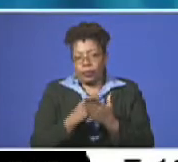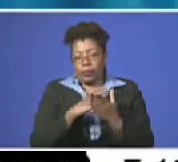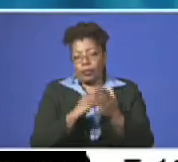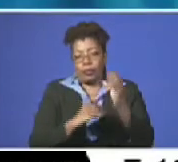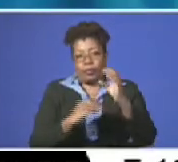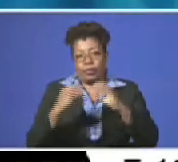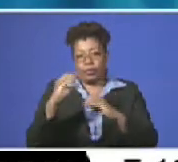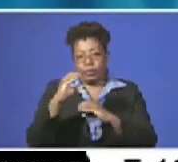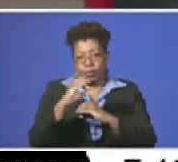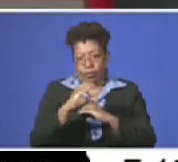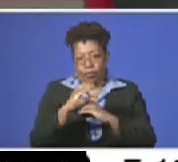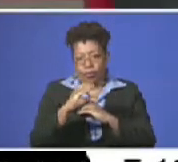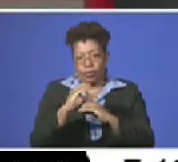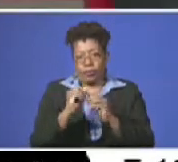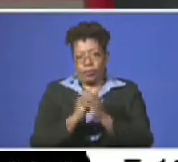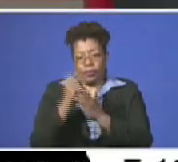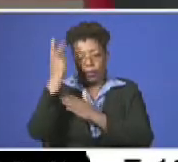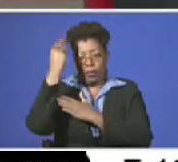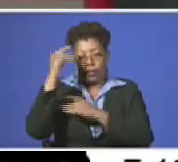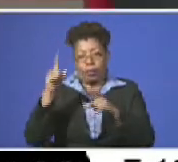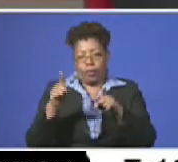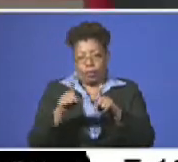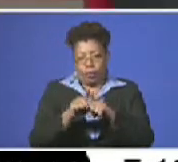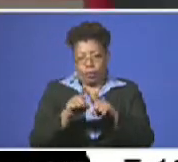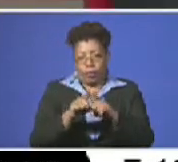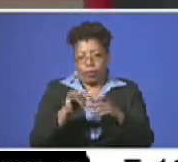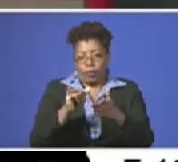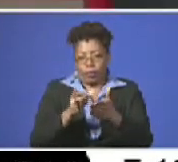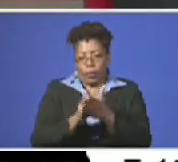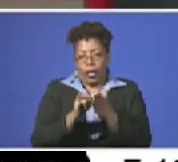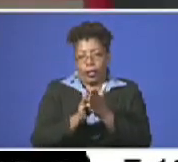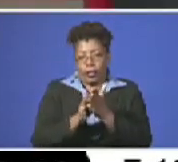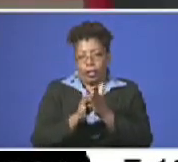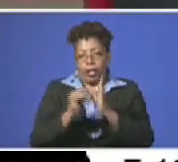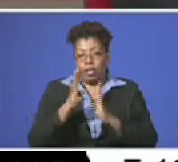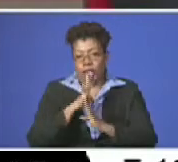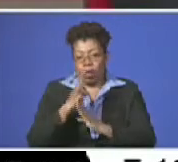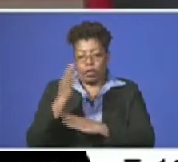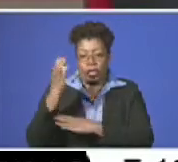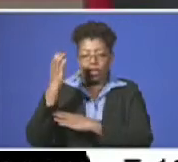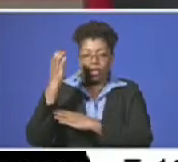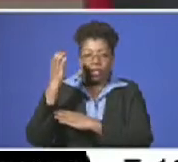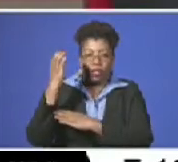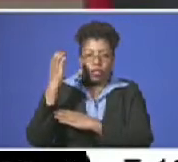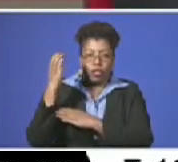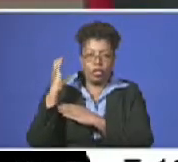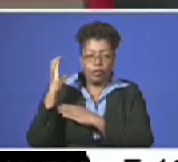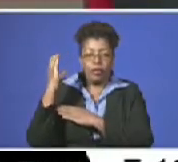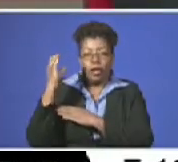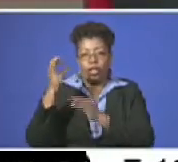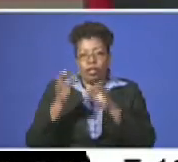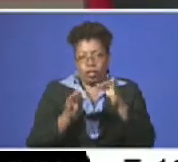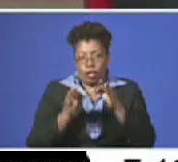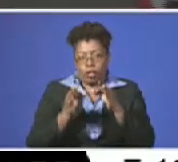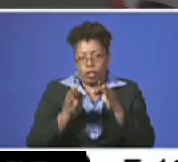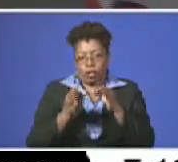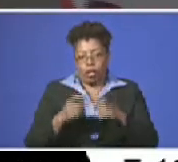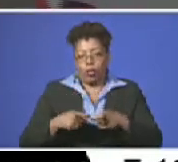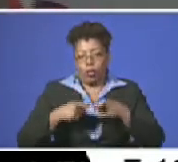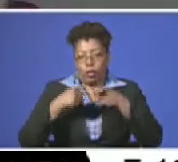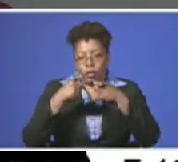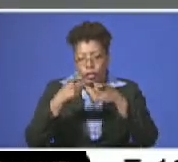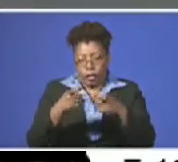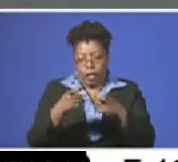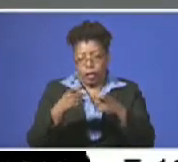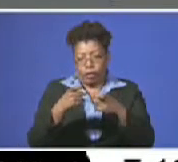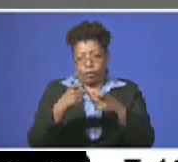construction adjudication. The Prime Minister also indicated in his virtual address that Chief Justice Brian Marie will provide an overview of the Office of